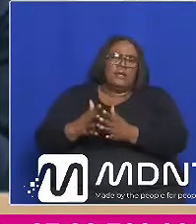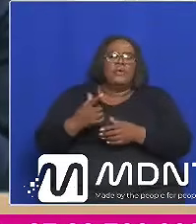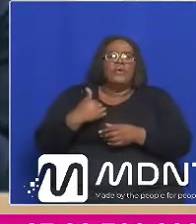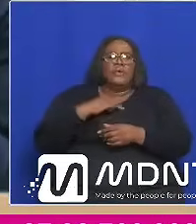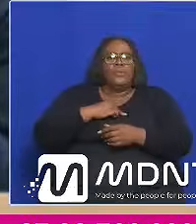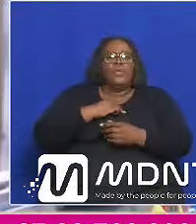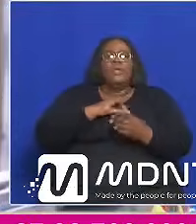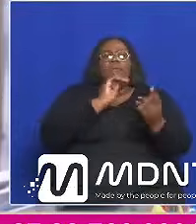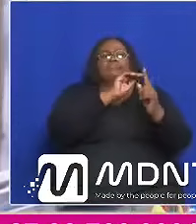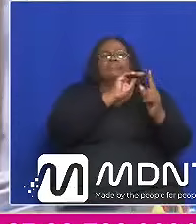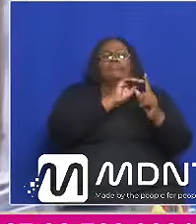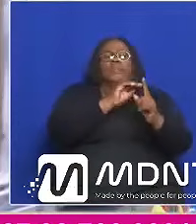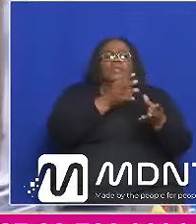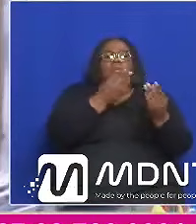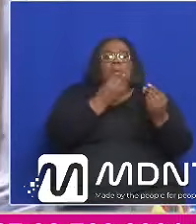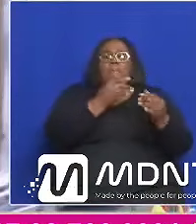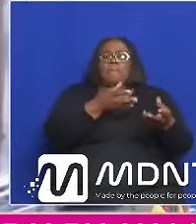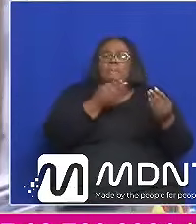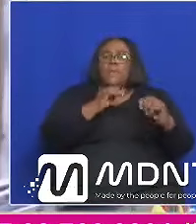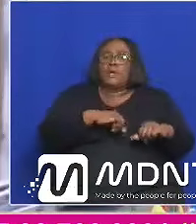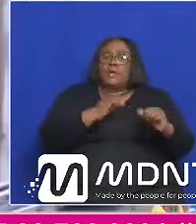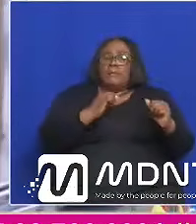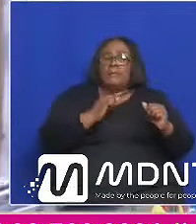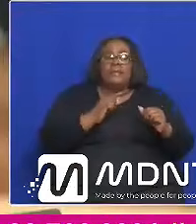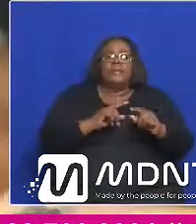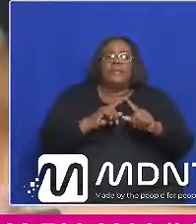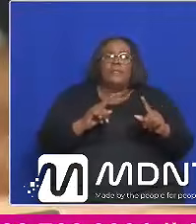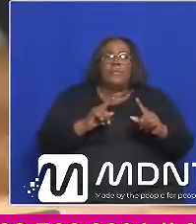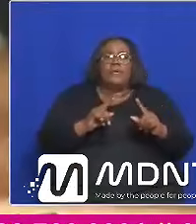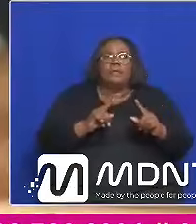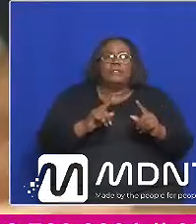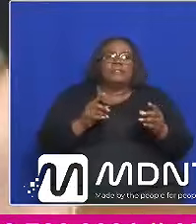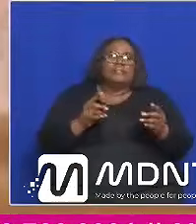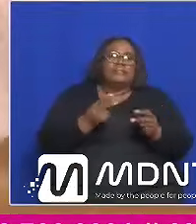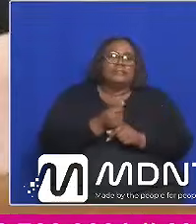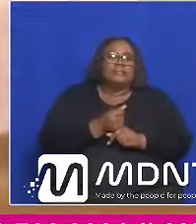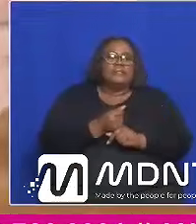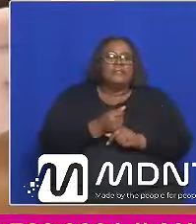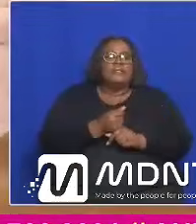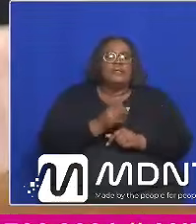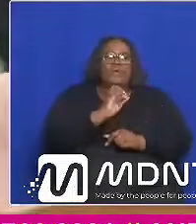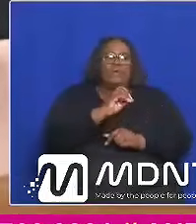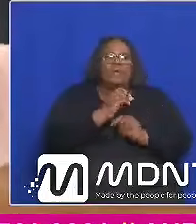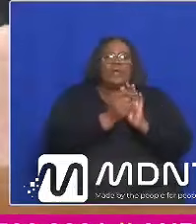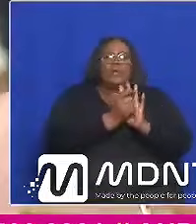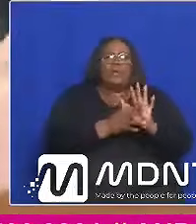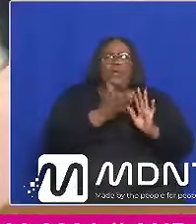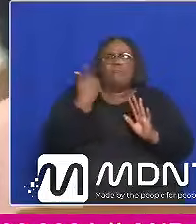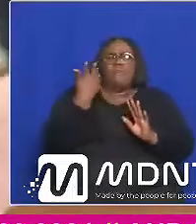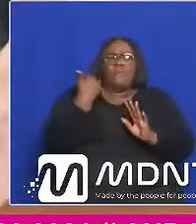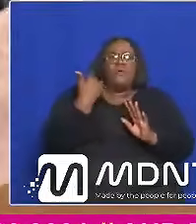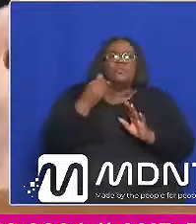get this agreement. It's apparently there was an attorney involved, but the person that was going to deal